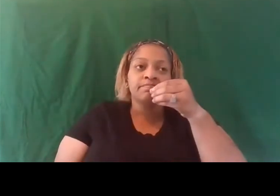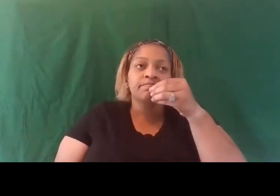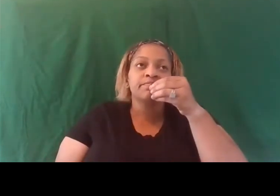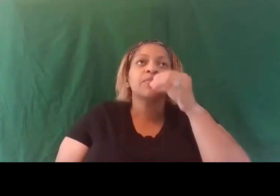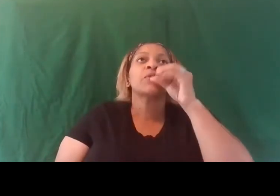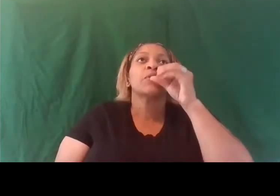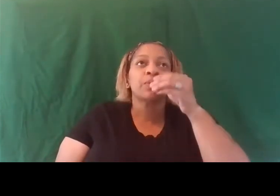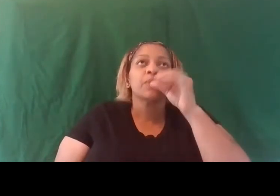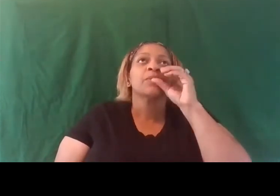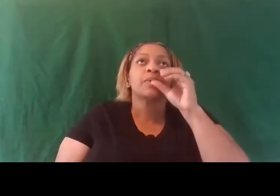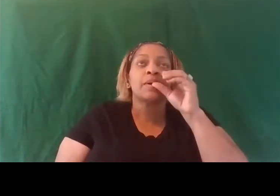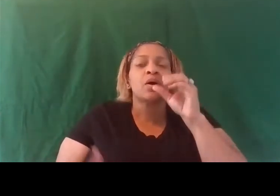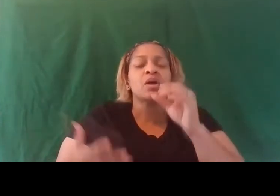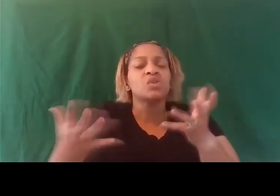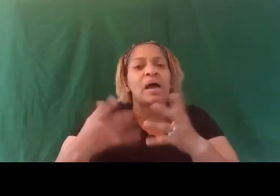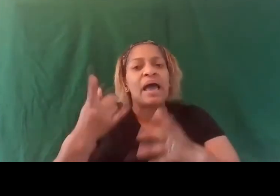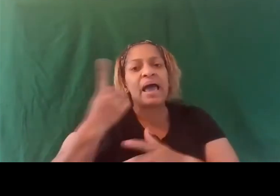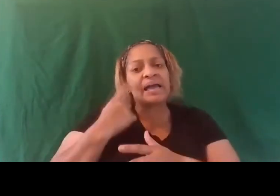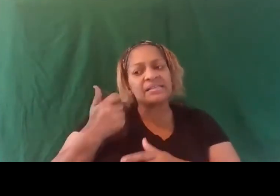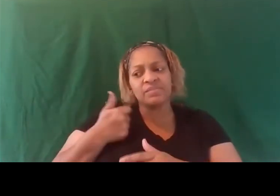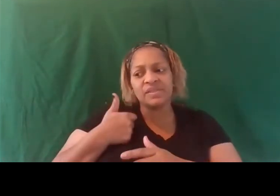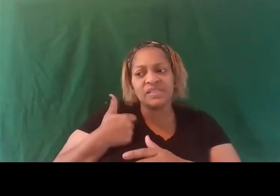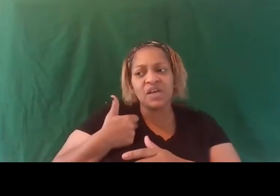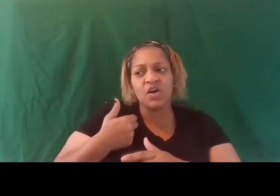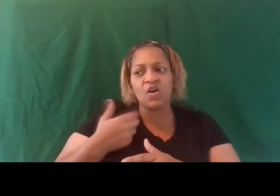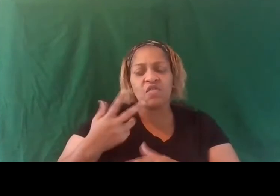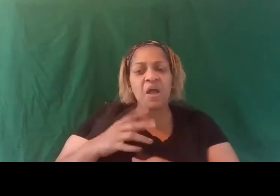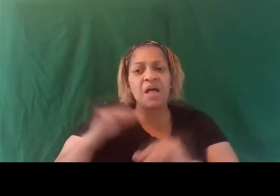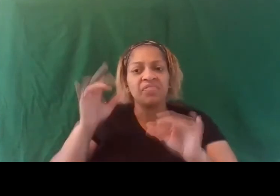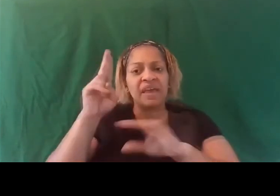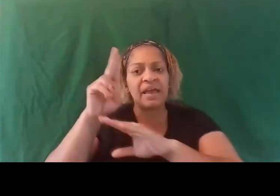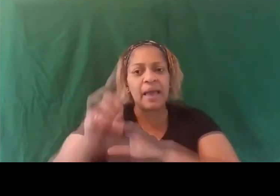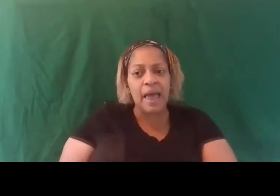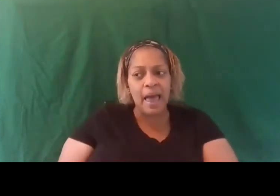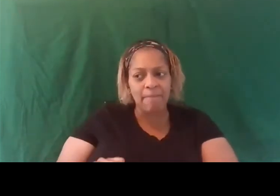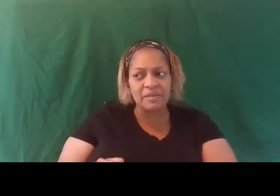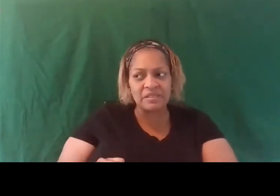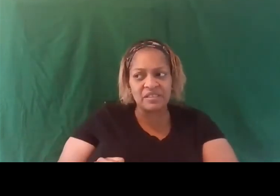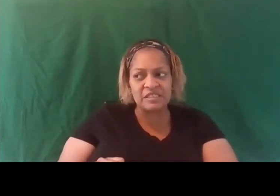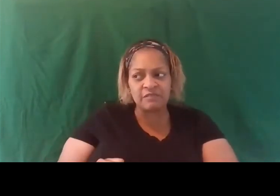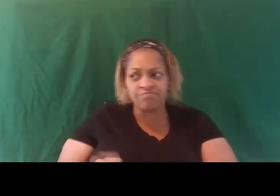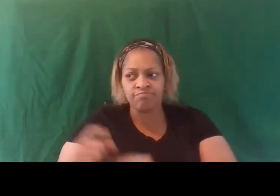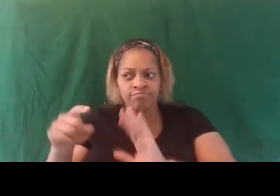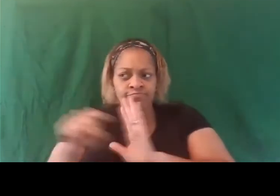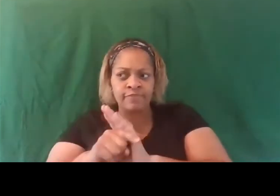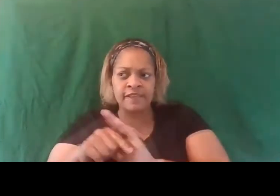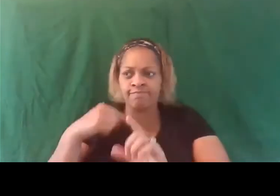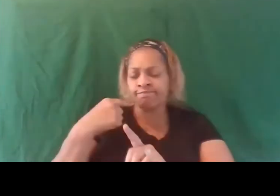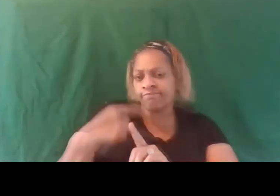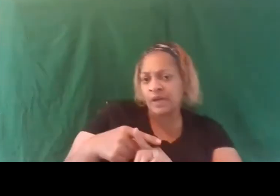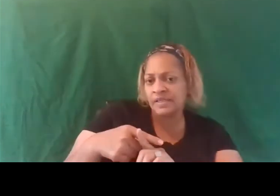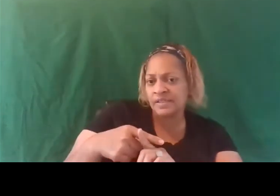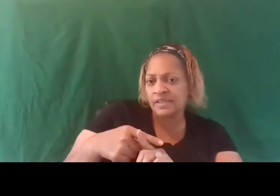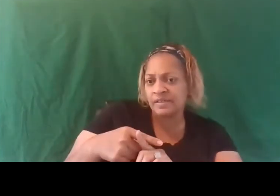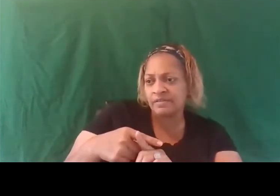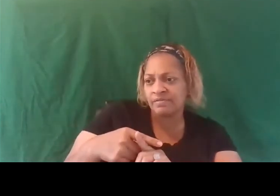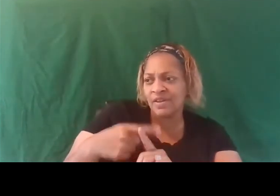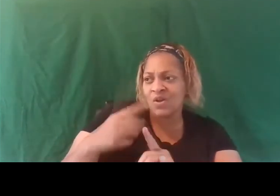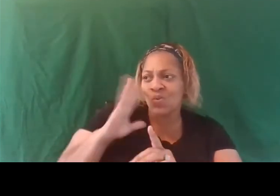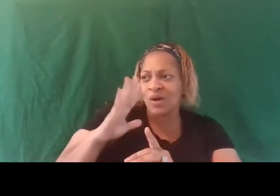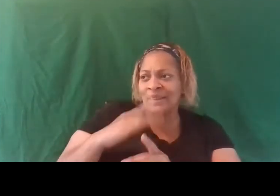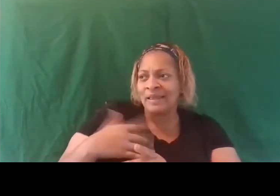have and what are they serving me? Now, that habit, is that going to make or break me, you know, getting an Oscar one